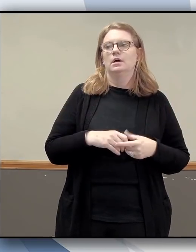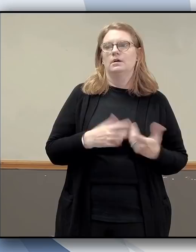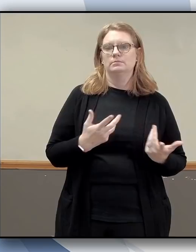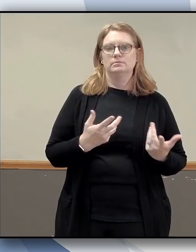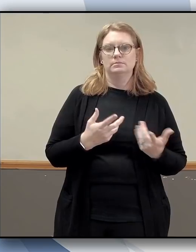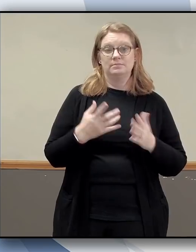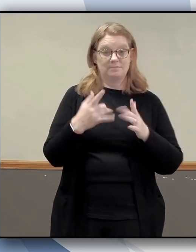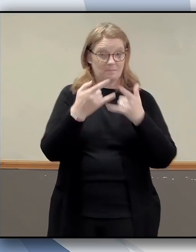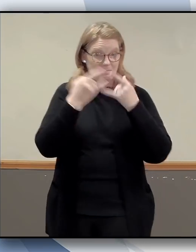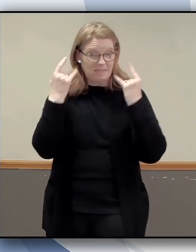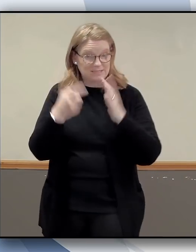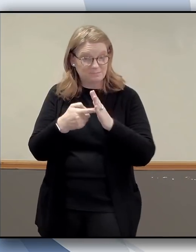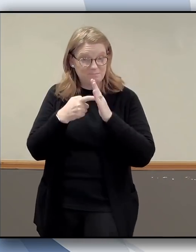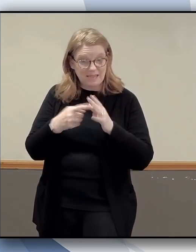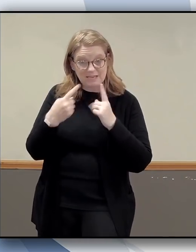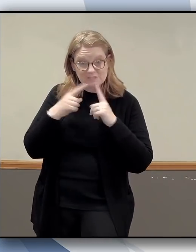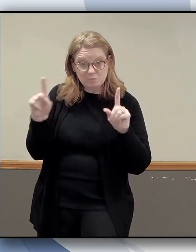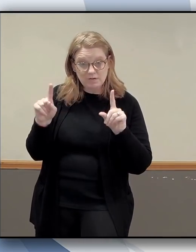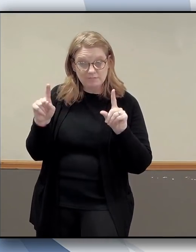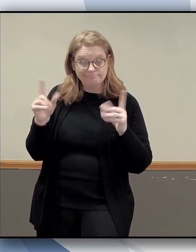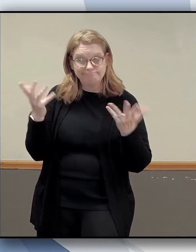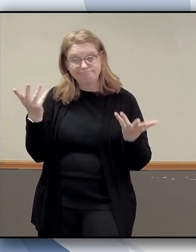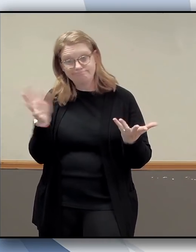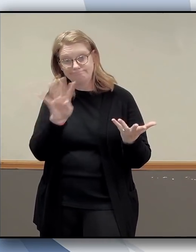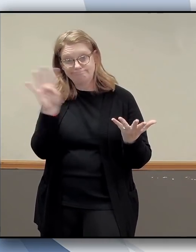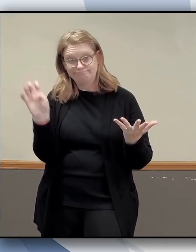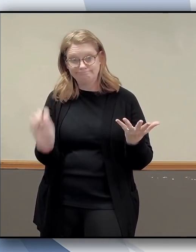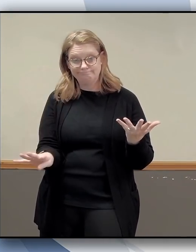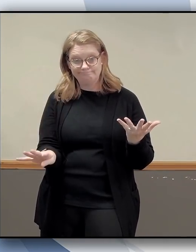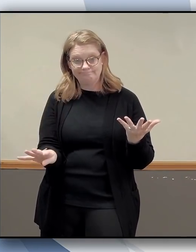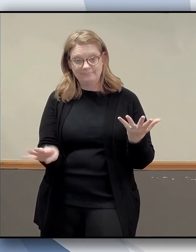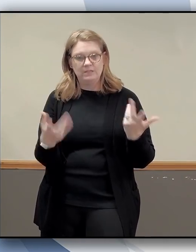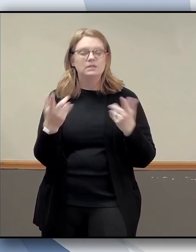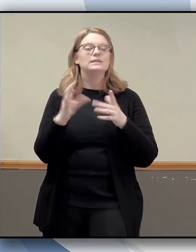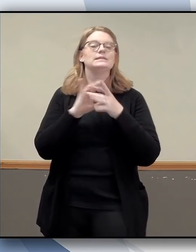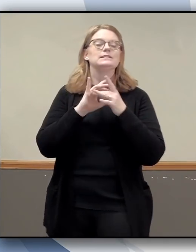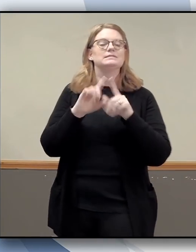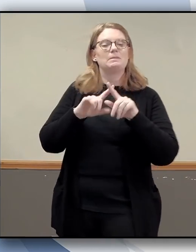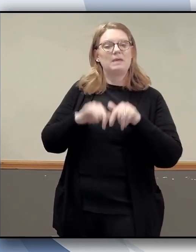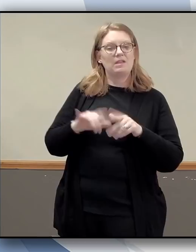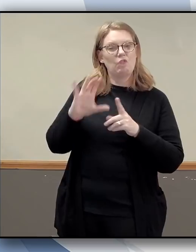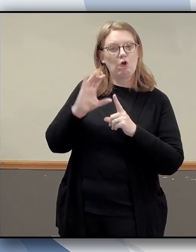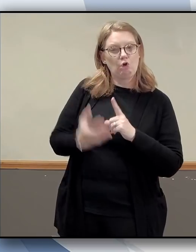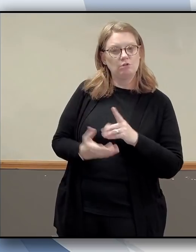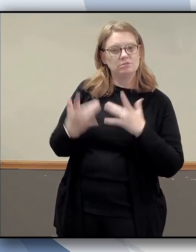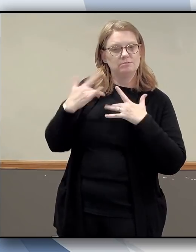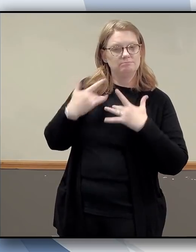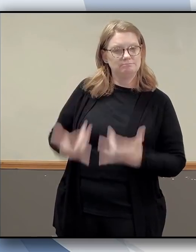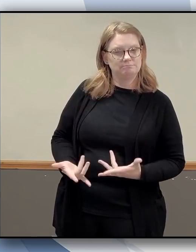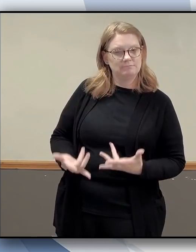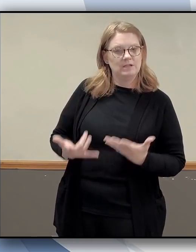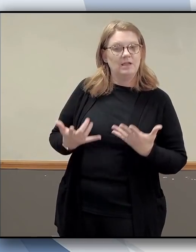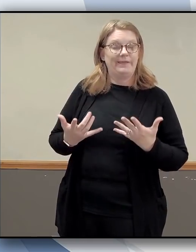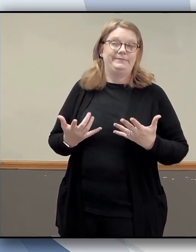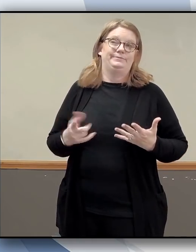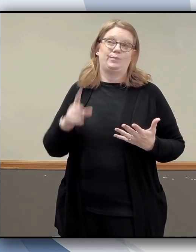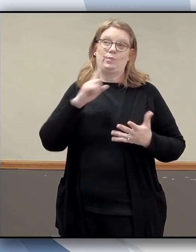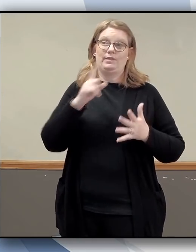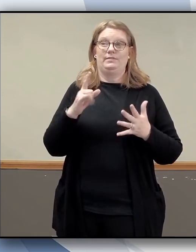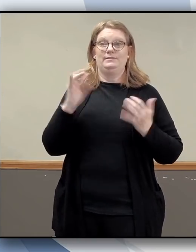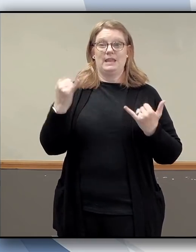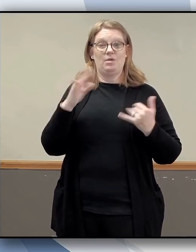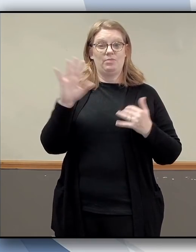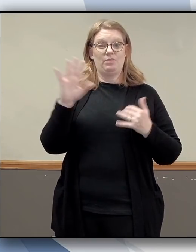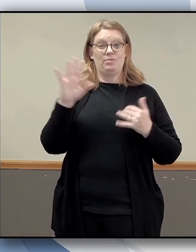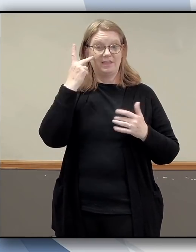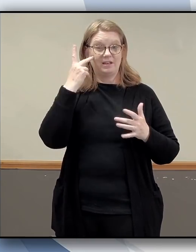mandates work. We've talked about that at prior conferences, where depending on the culture and the nature and and even today the political balance of a